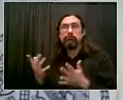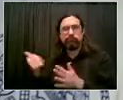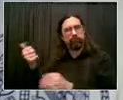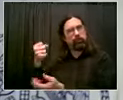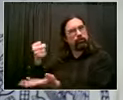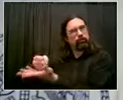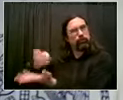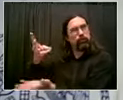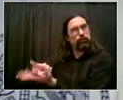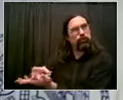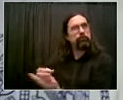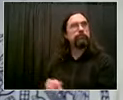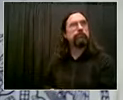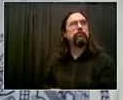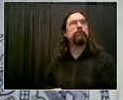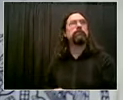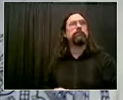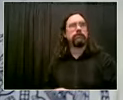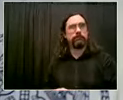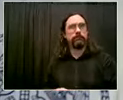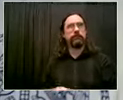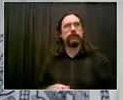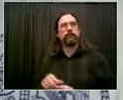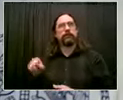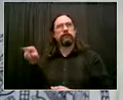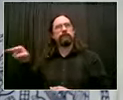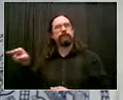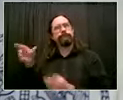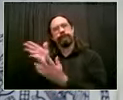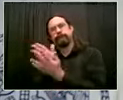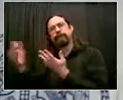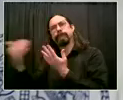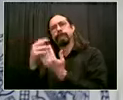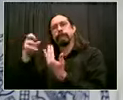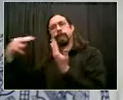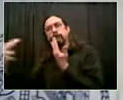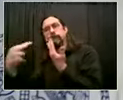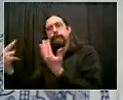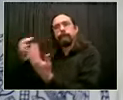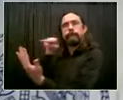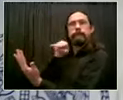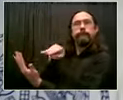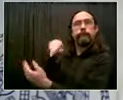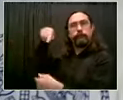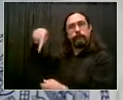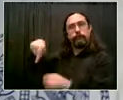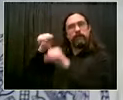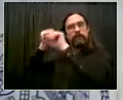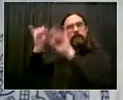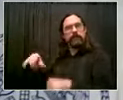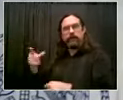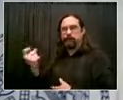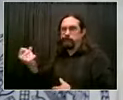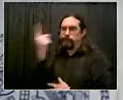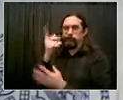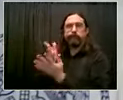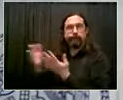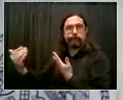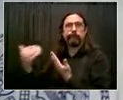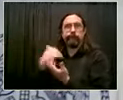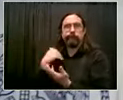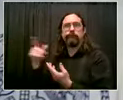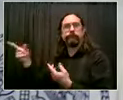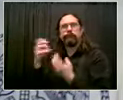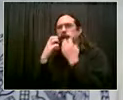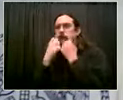systematic, focused way we reach people and get them help can make all the difference. And that we need solutions like this to actually